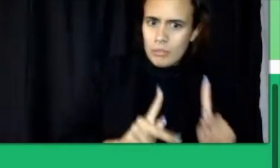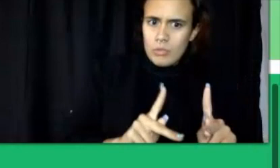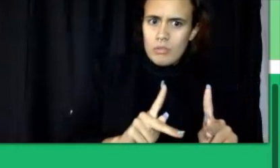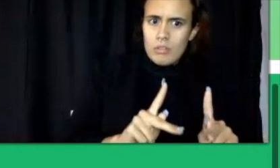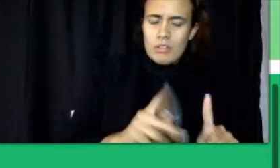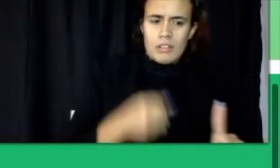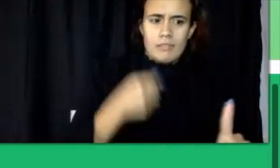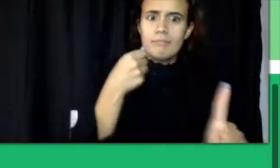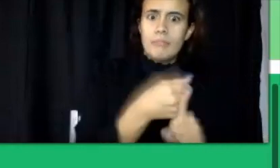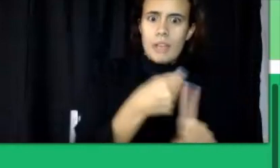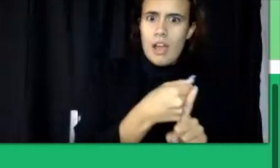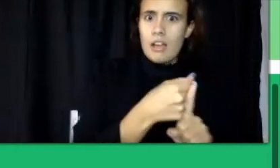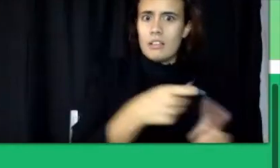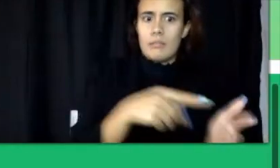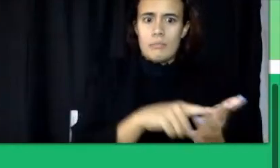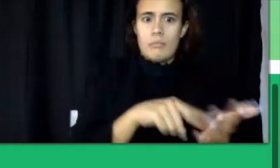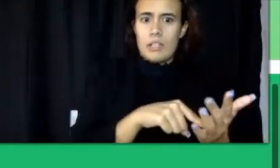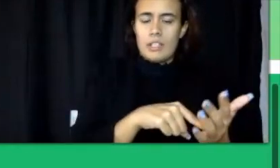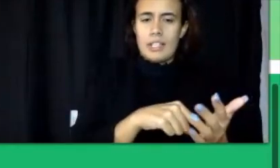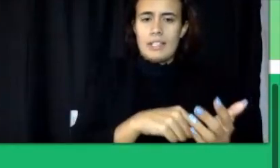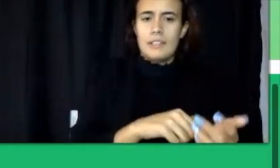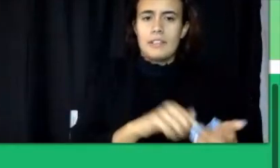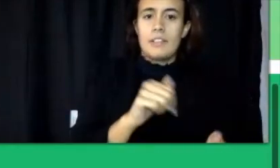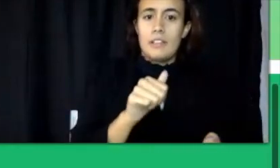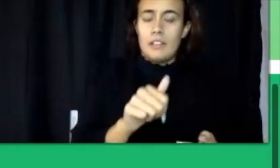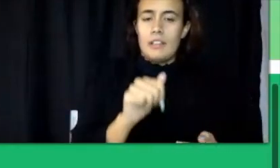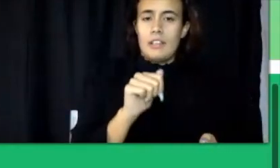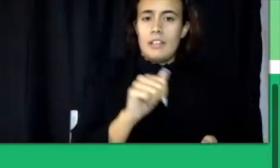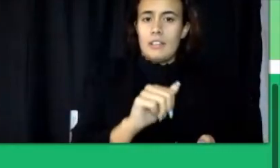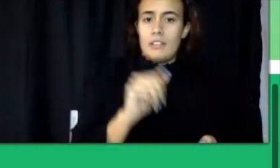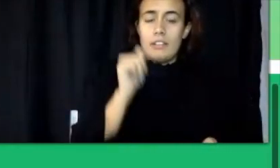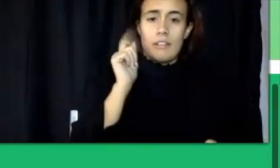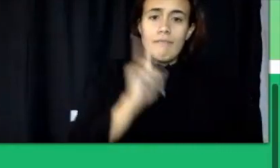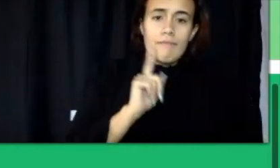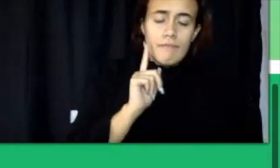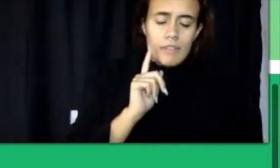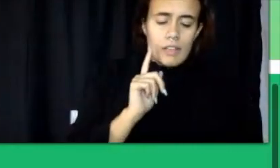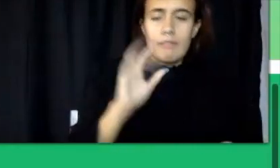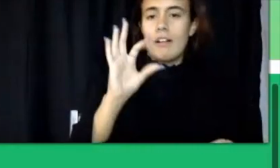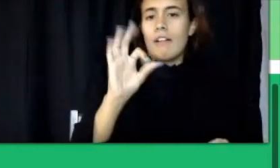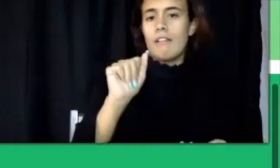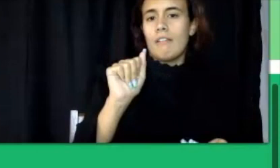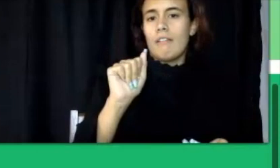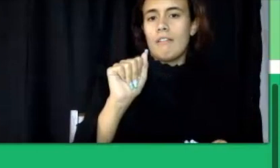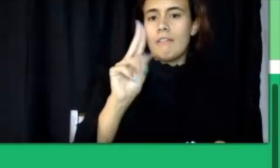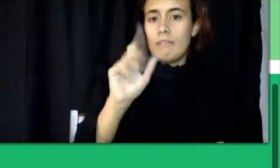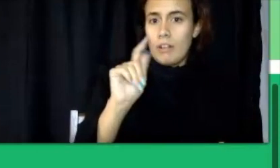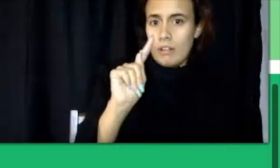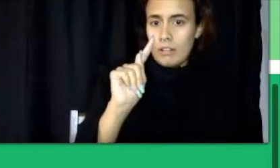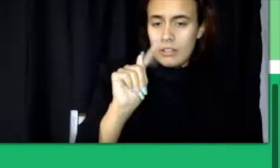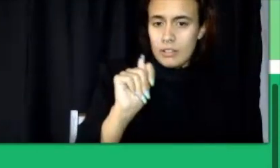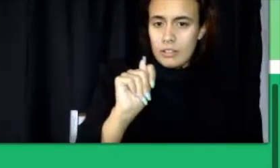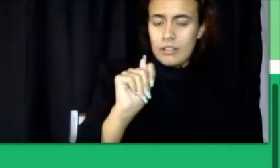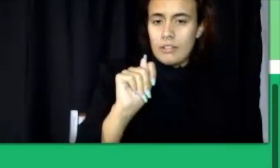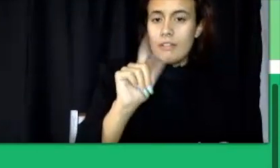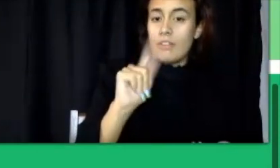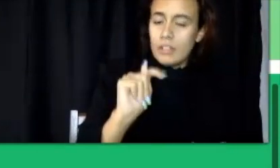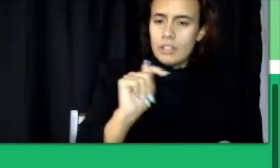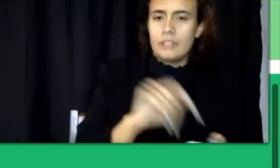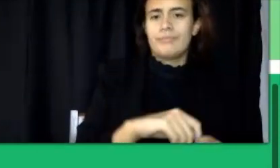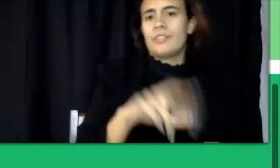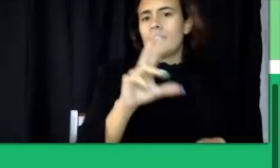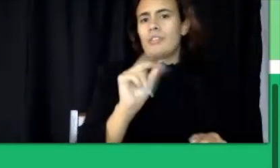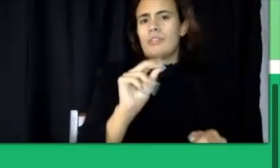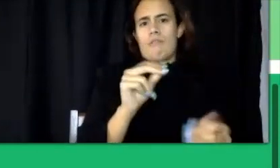more so for reasons that are not their fault. Or at least you should not just solely be blaming yourself for a situation that you did